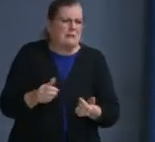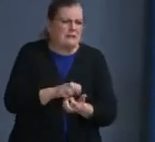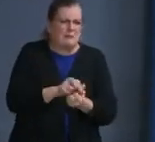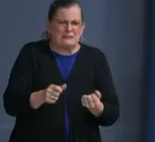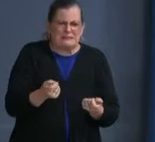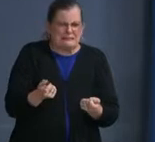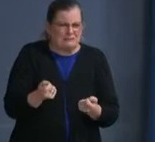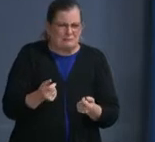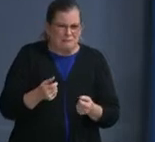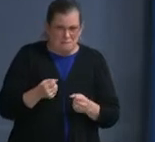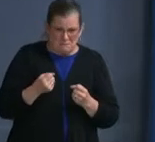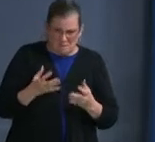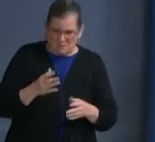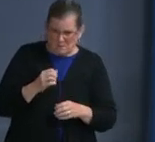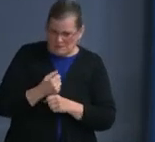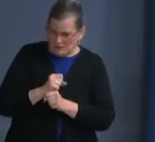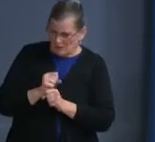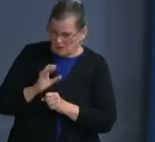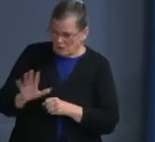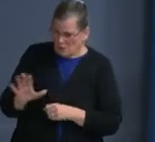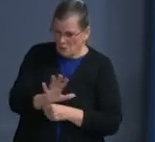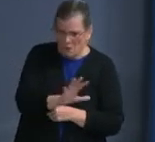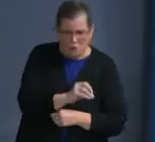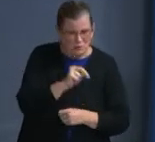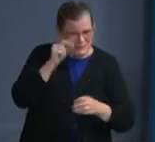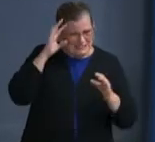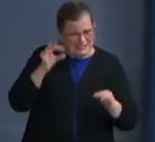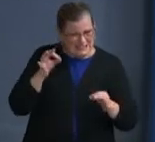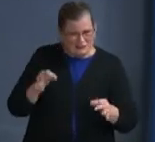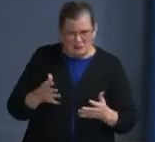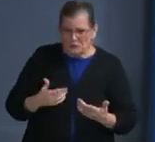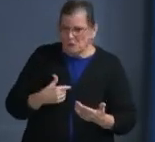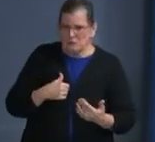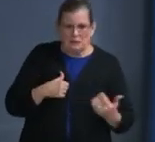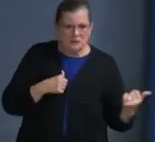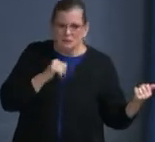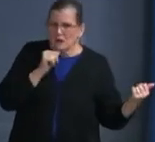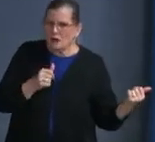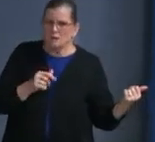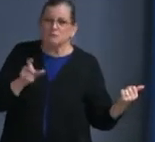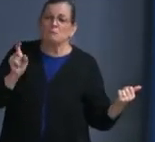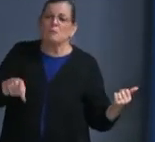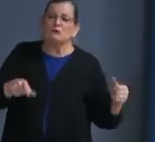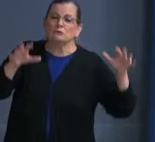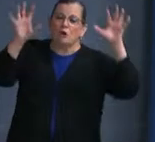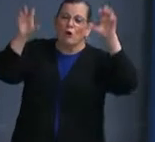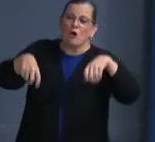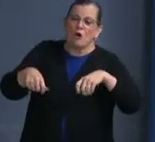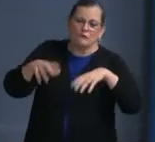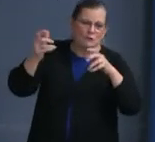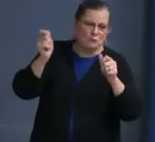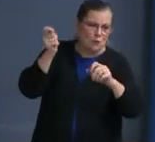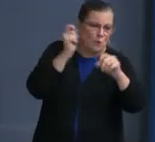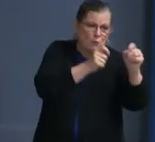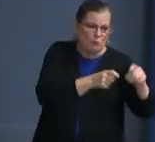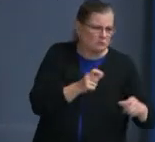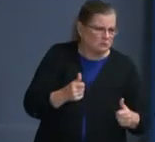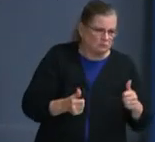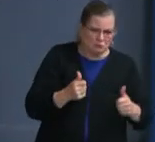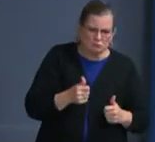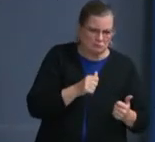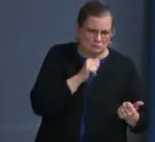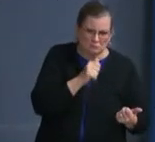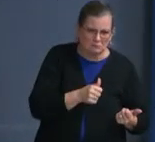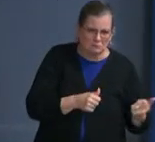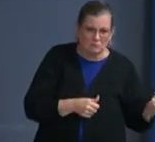people have to make their own decisions on their own personal property, but we never as a city made recommendations for boarding up. Yes? One of the incidents that got